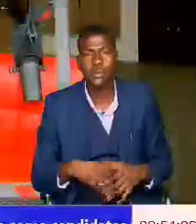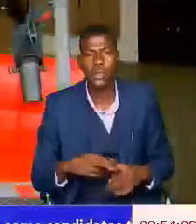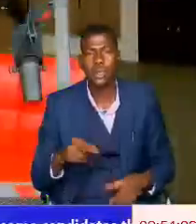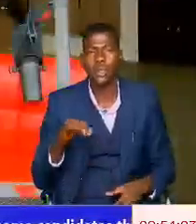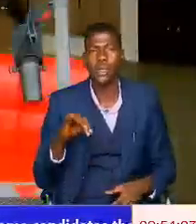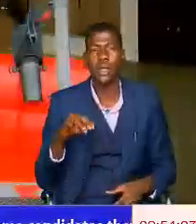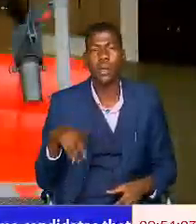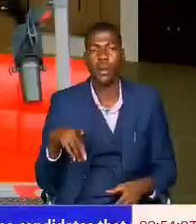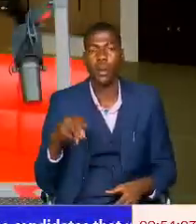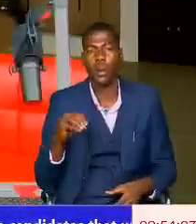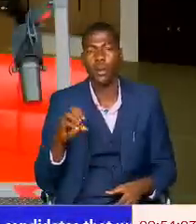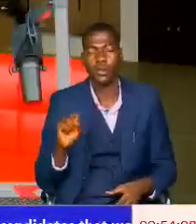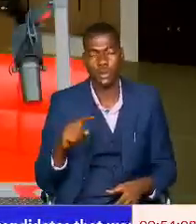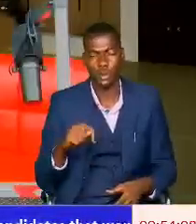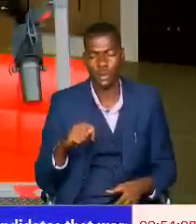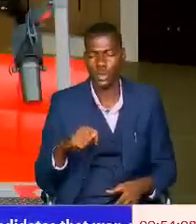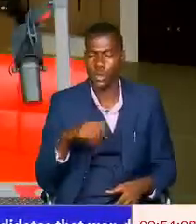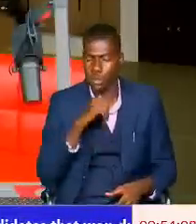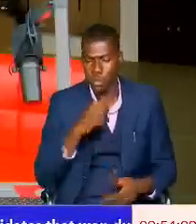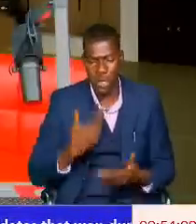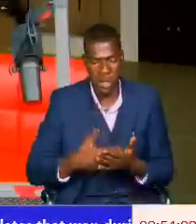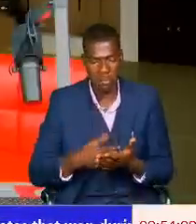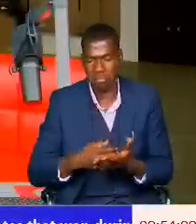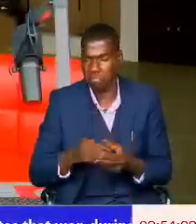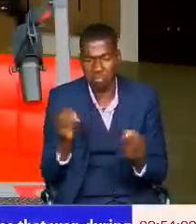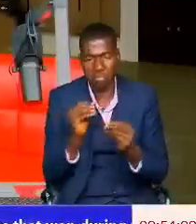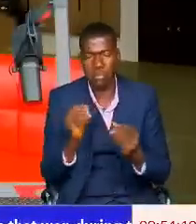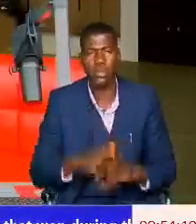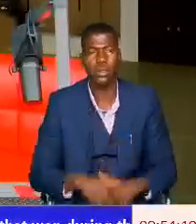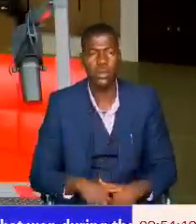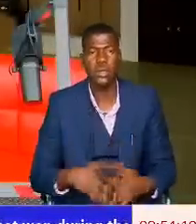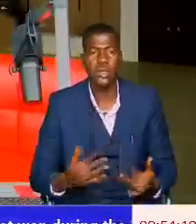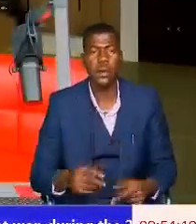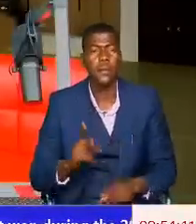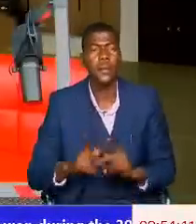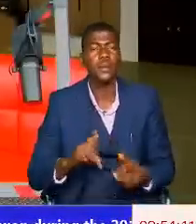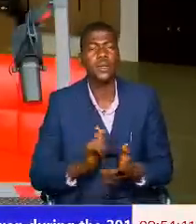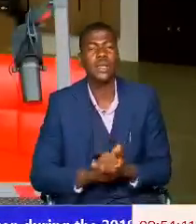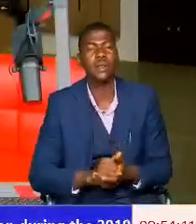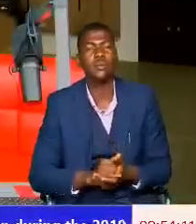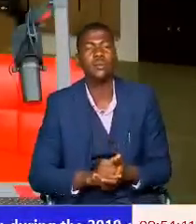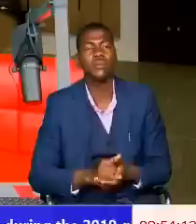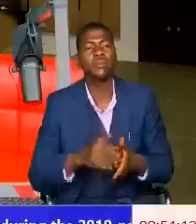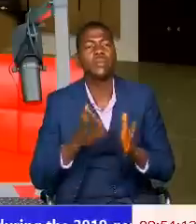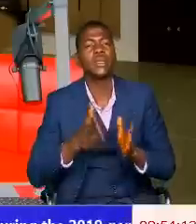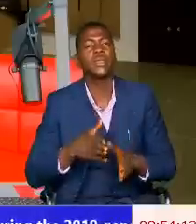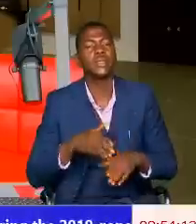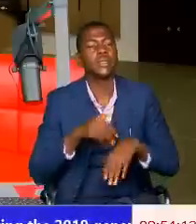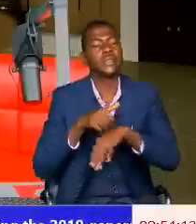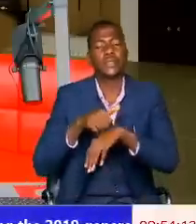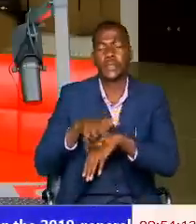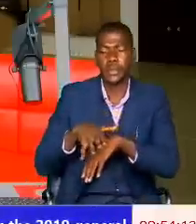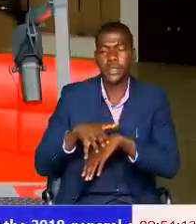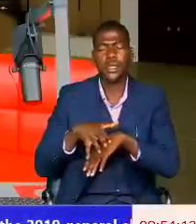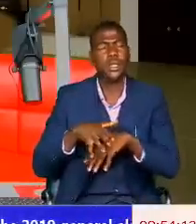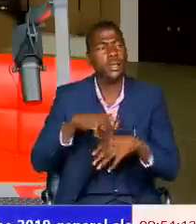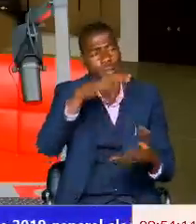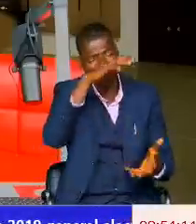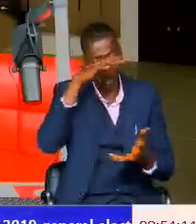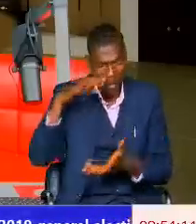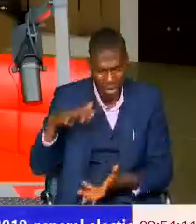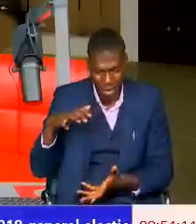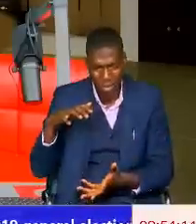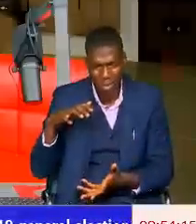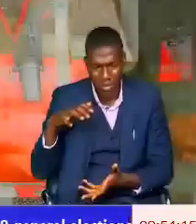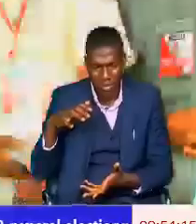get anything out of them. And then the people where somebody manage send somebody from abroad to you in brother or